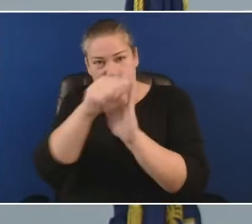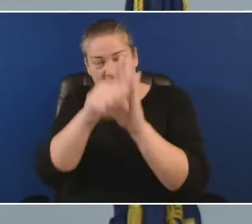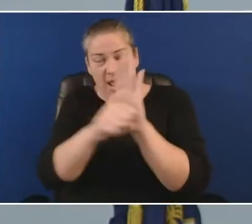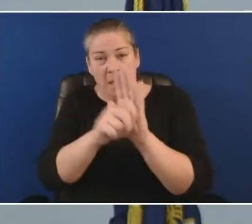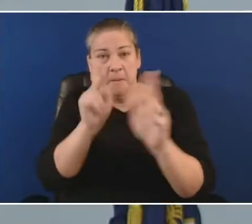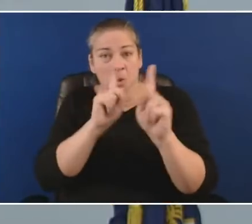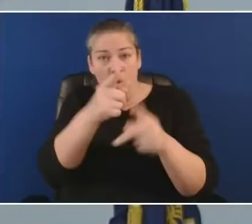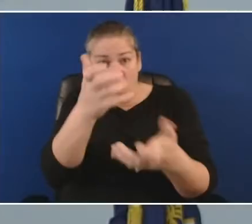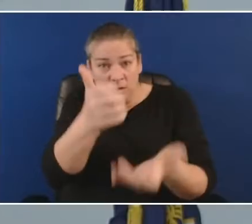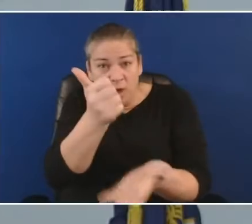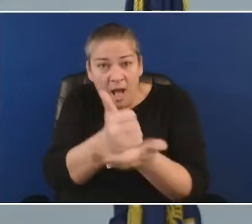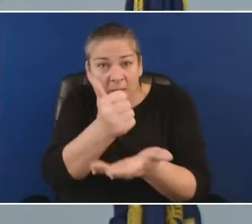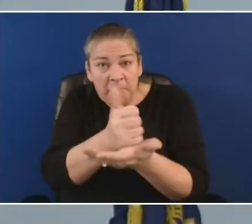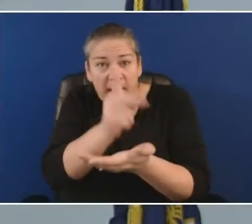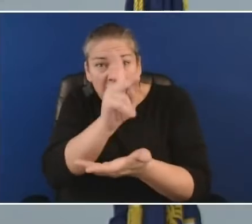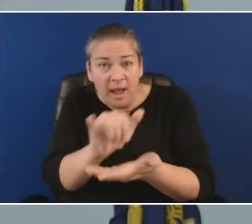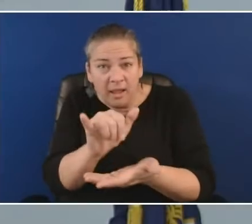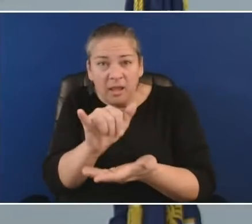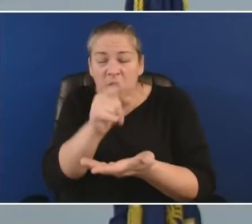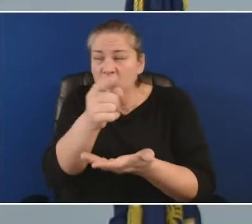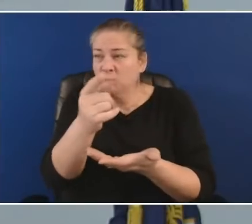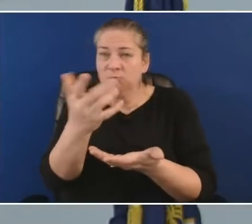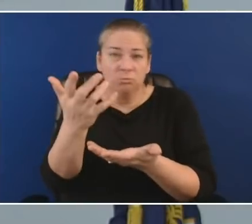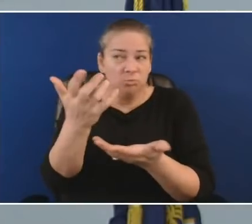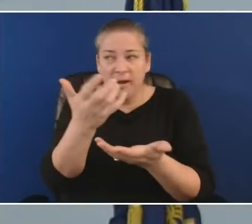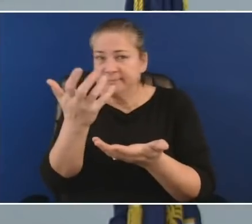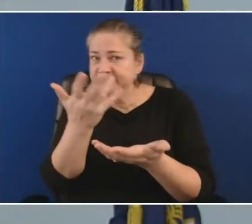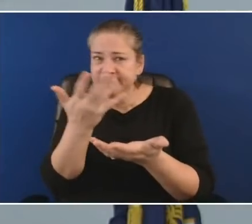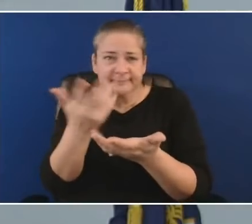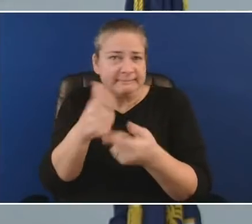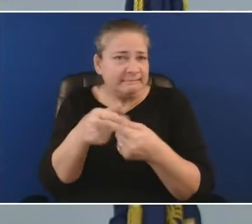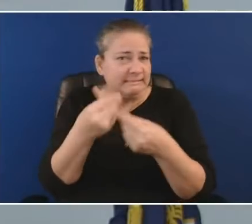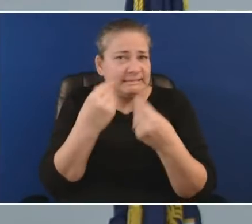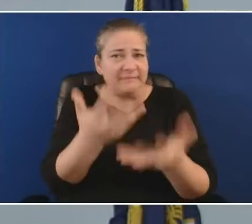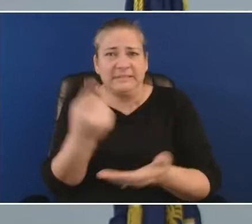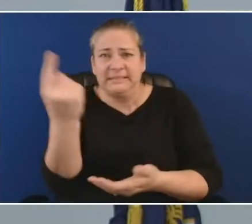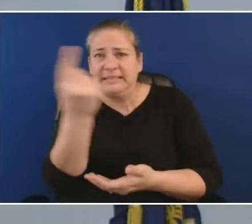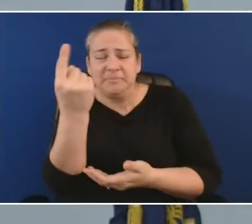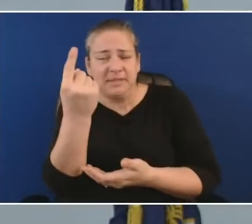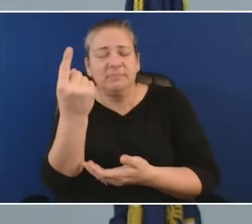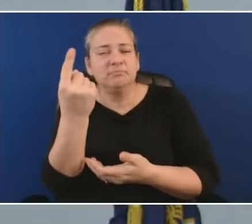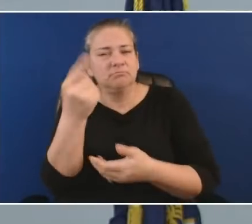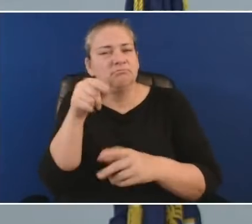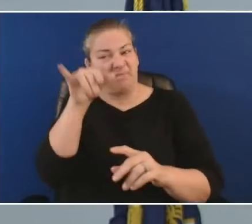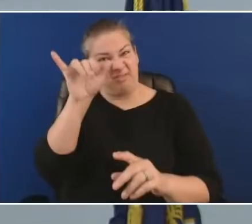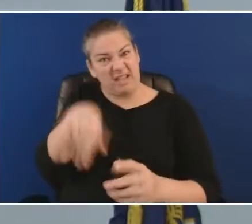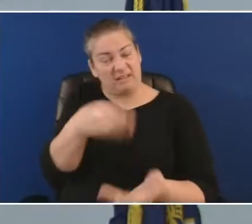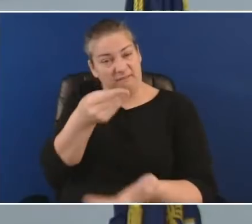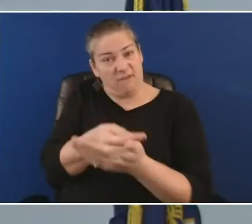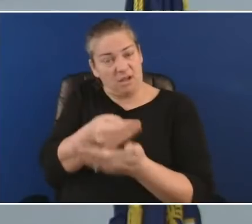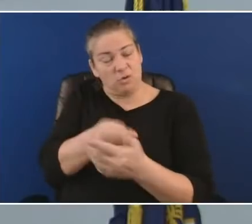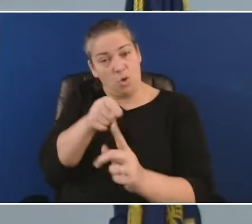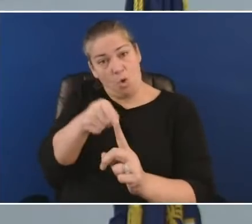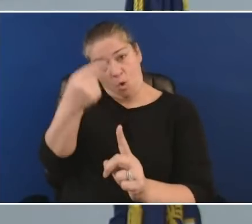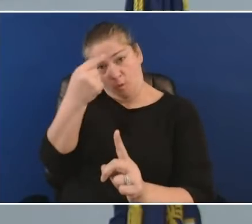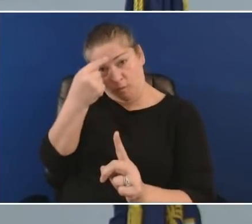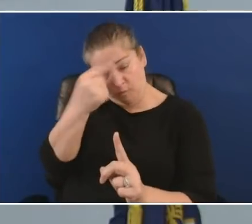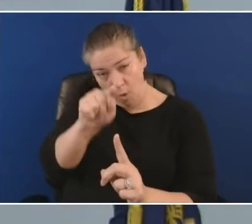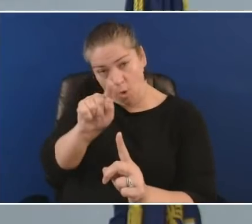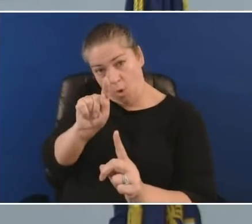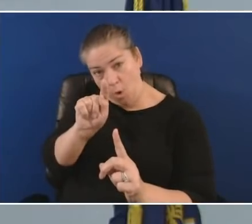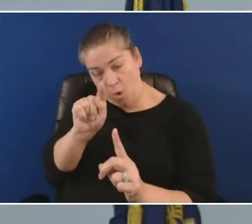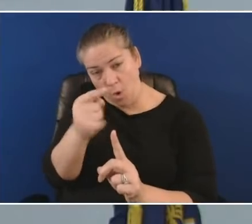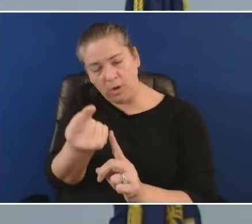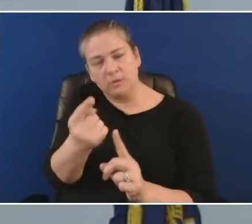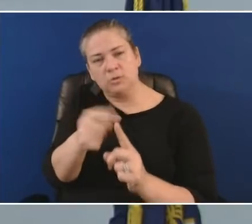in Kentucky or outside of it can give to, that is solely dedicated to helping the on-the-ground